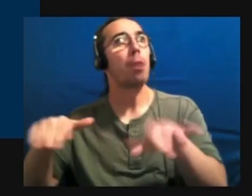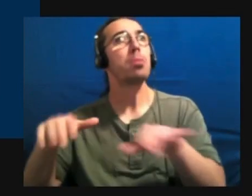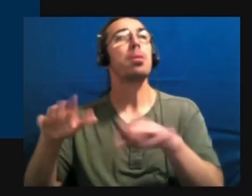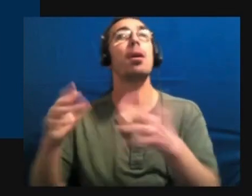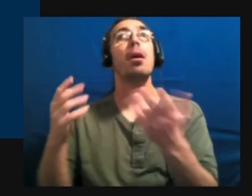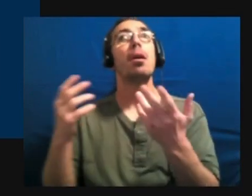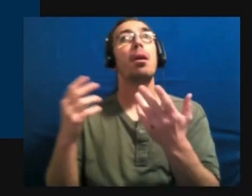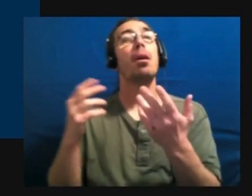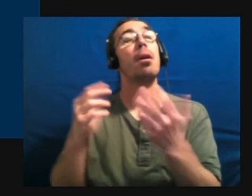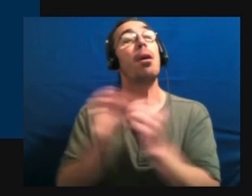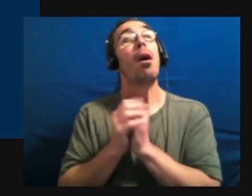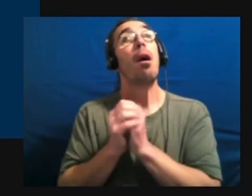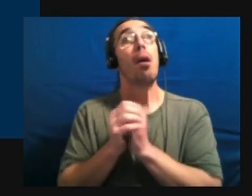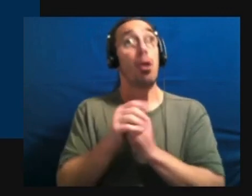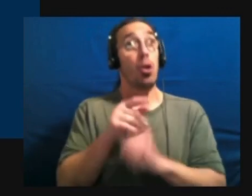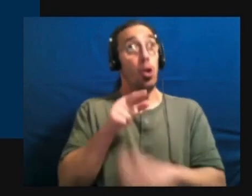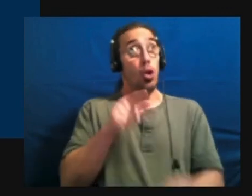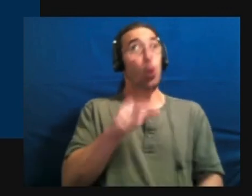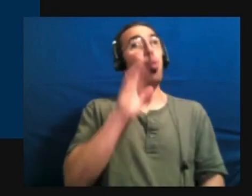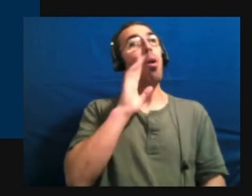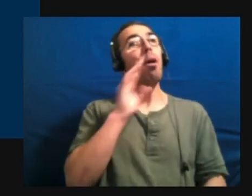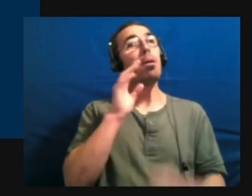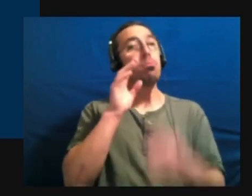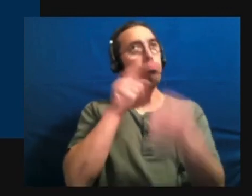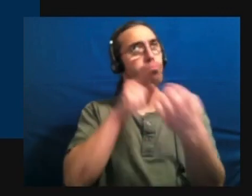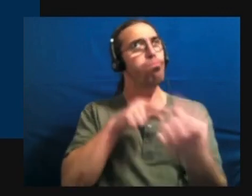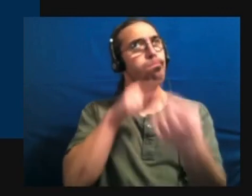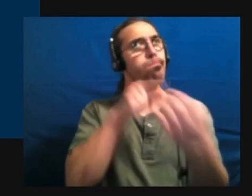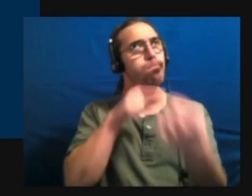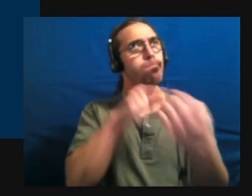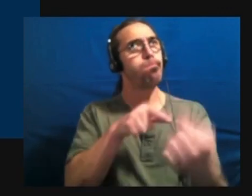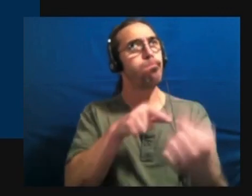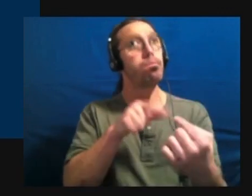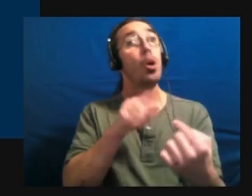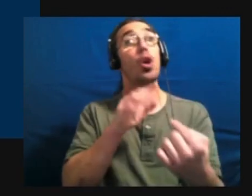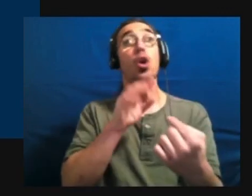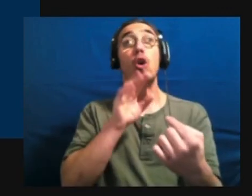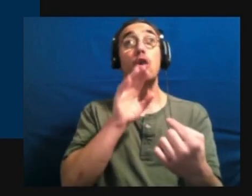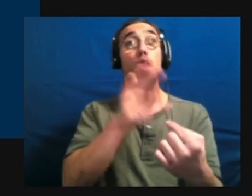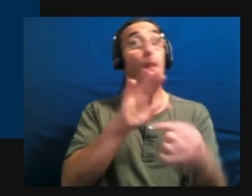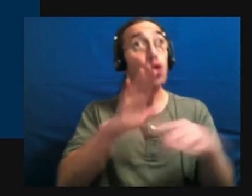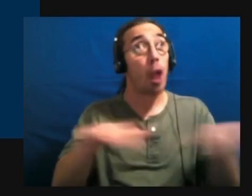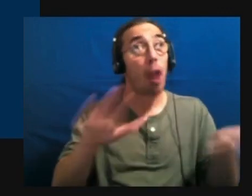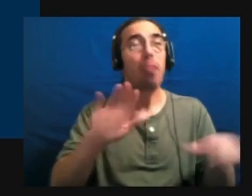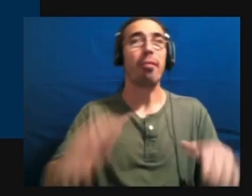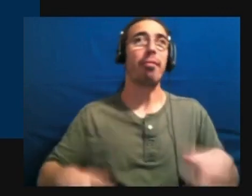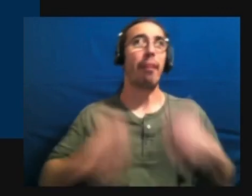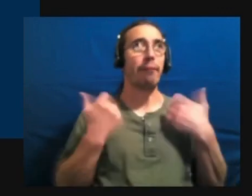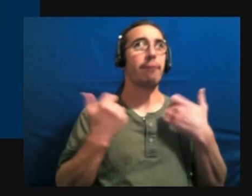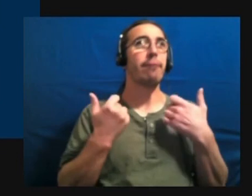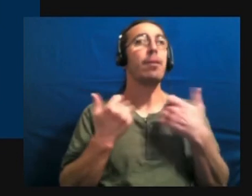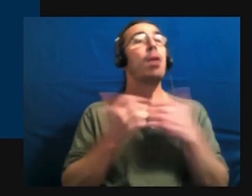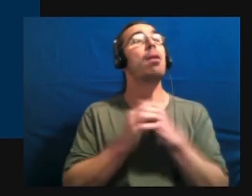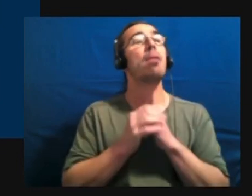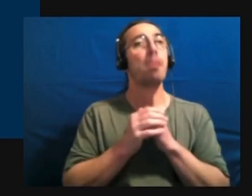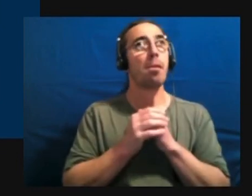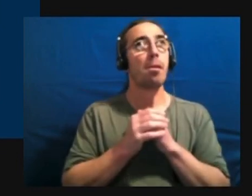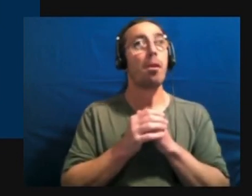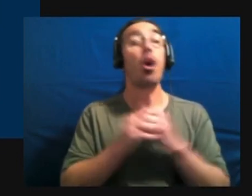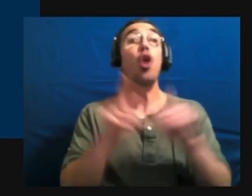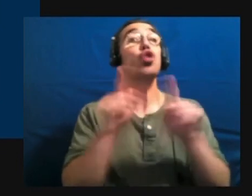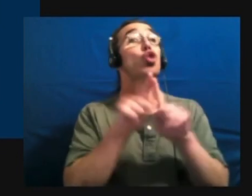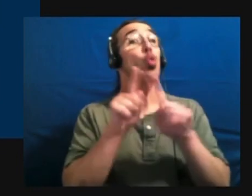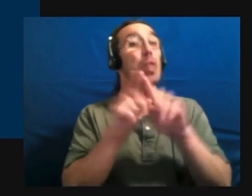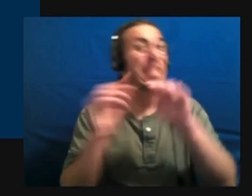So you're going to have to fight a lot your child's entire life and teach them how to fight for themselves,